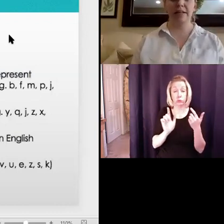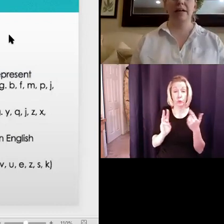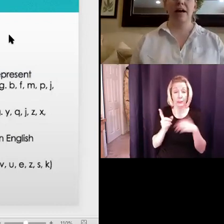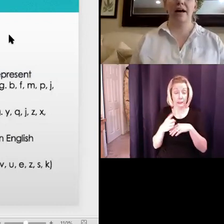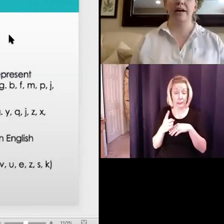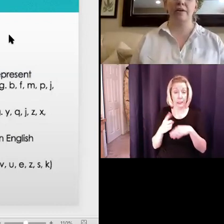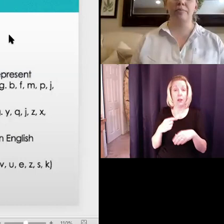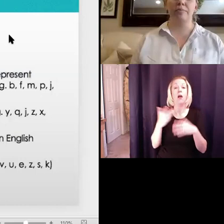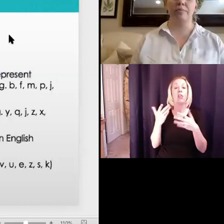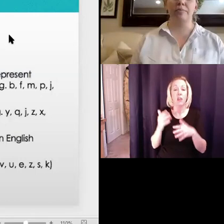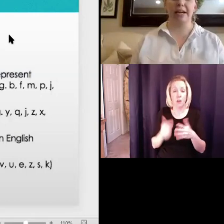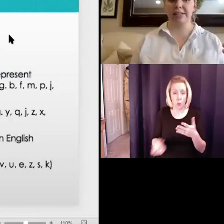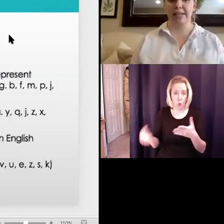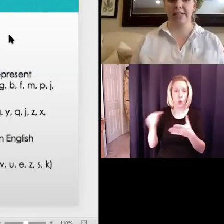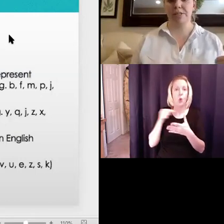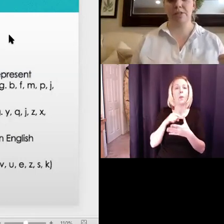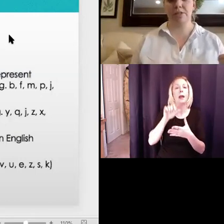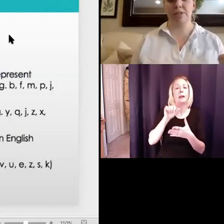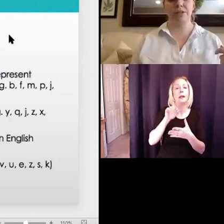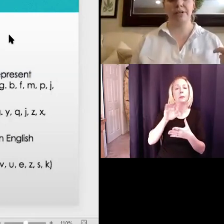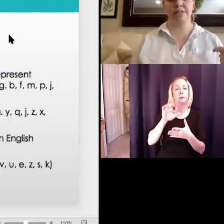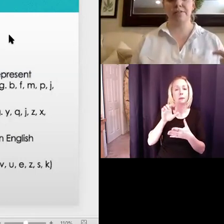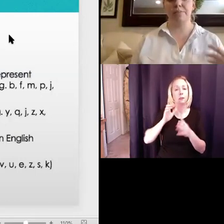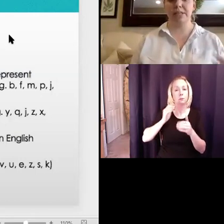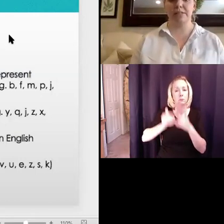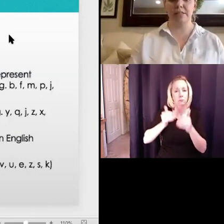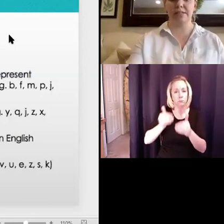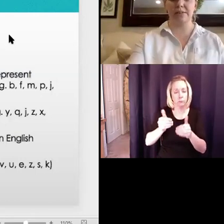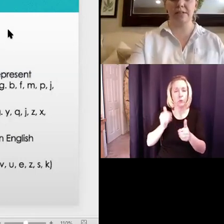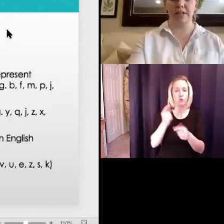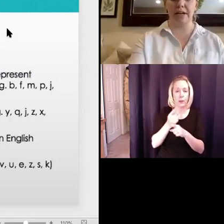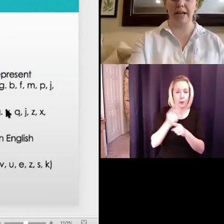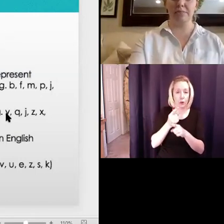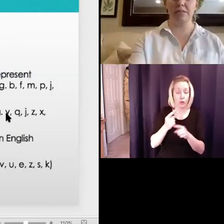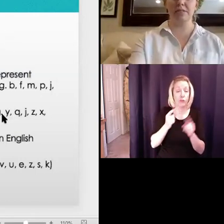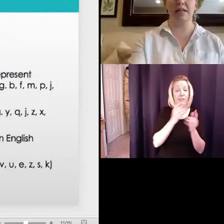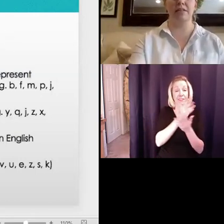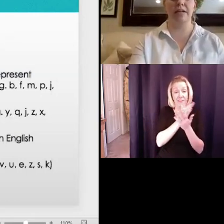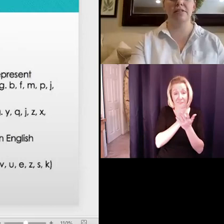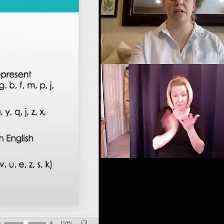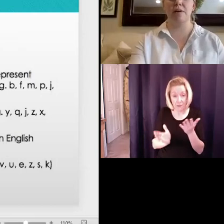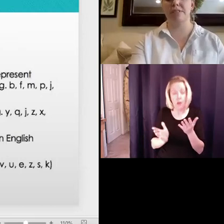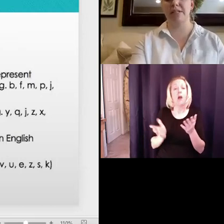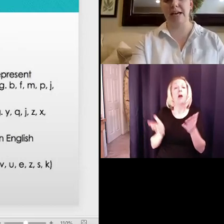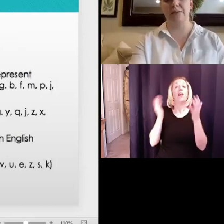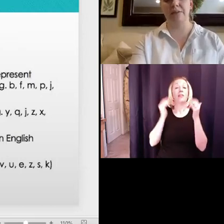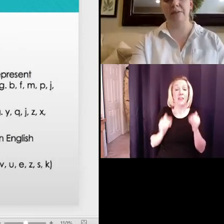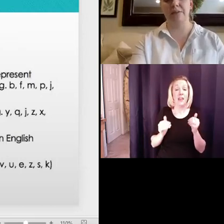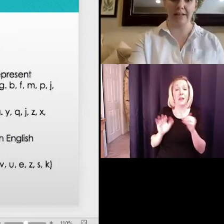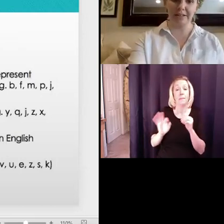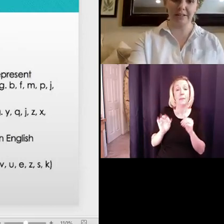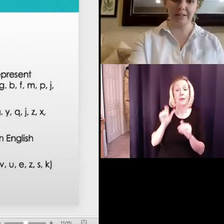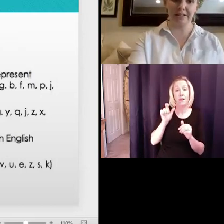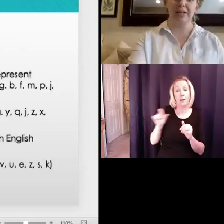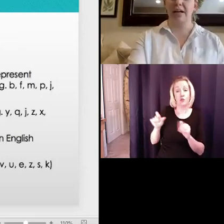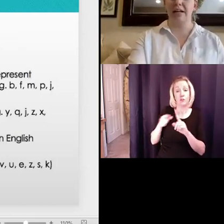Z. The next cycle would be starting with letters that represent the sounds in their names, then the letters that represent sounds not